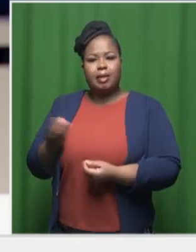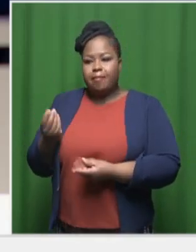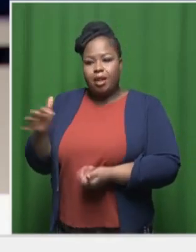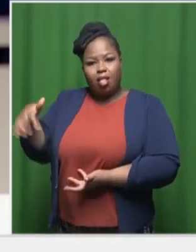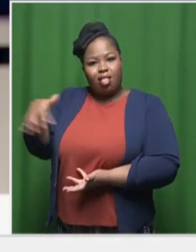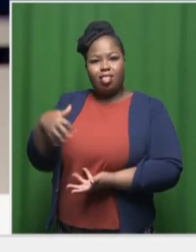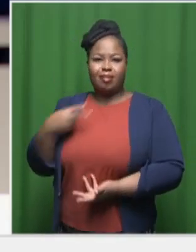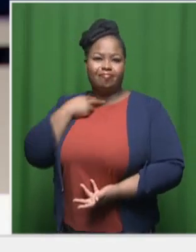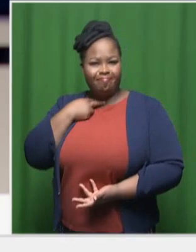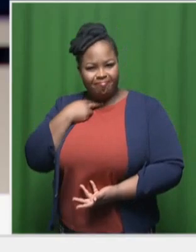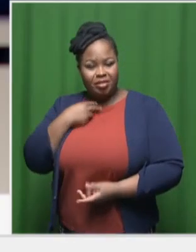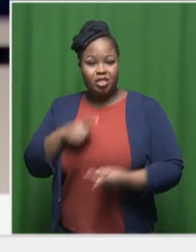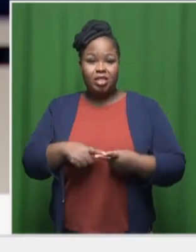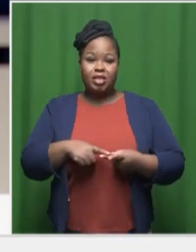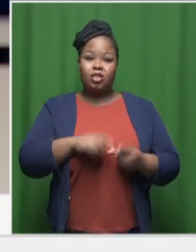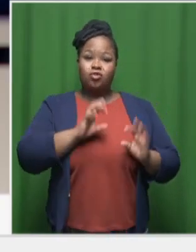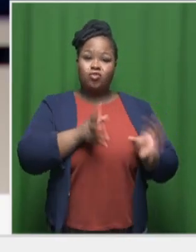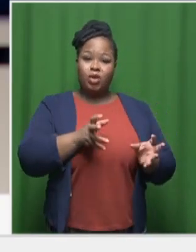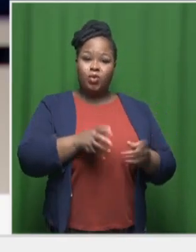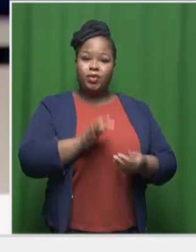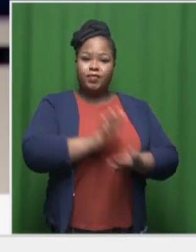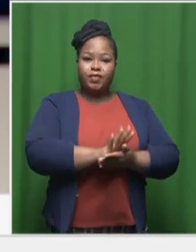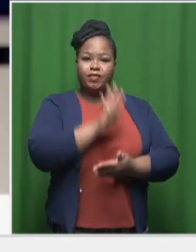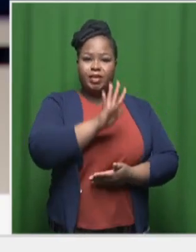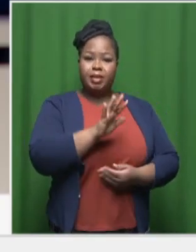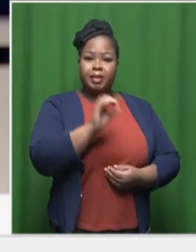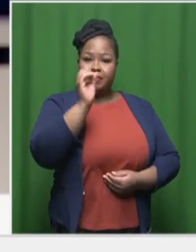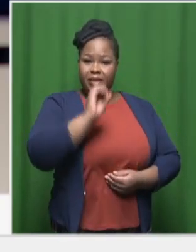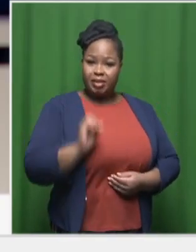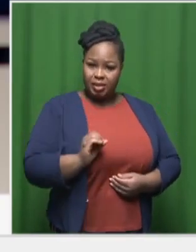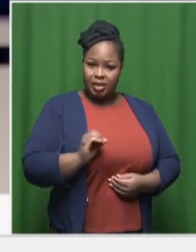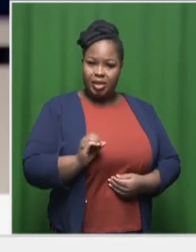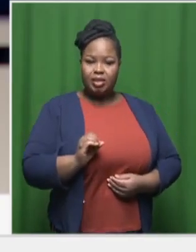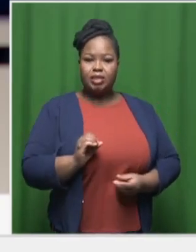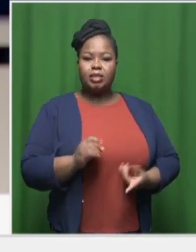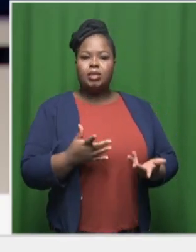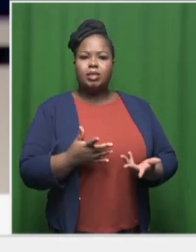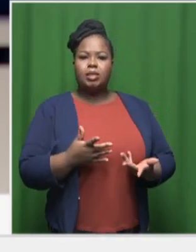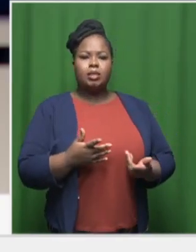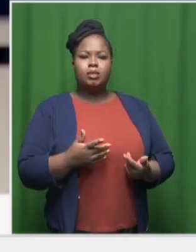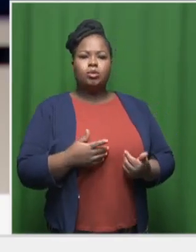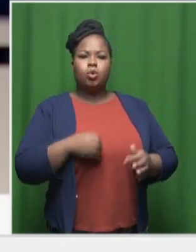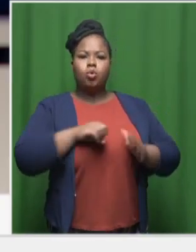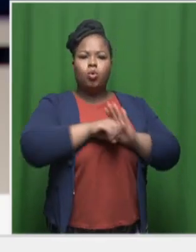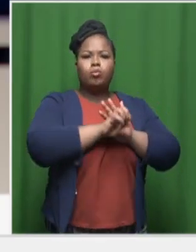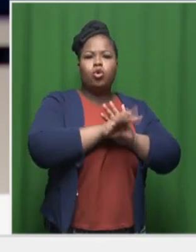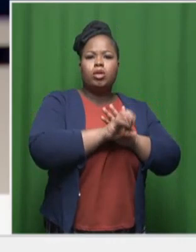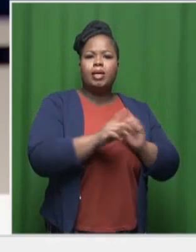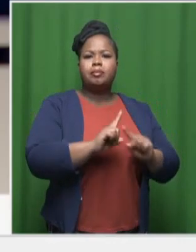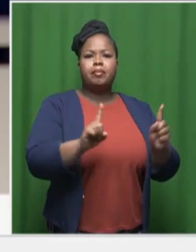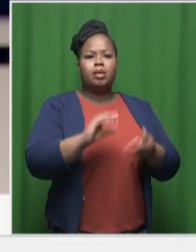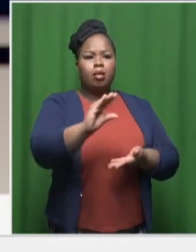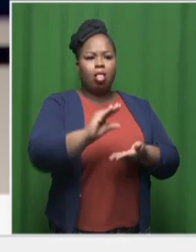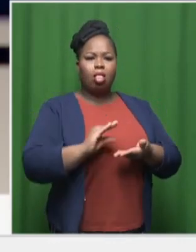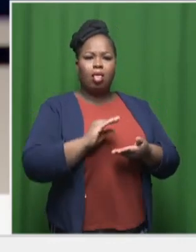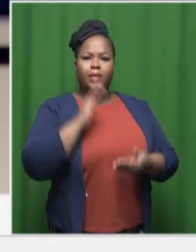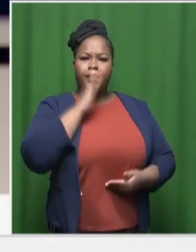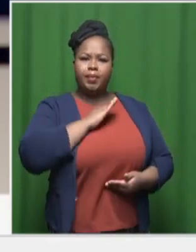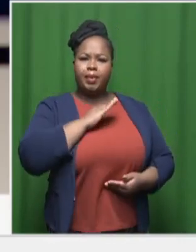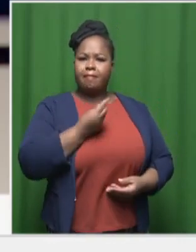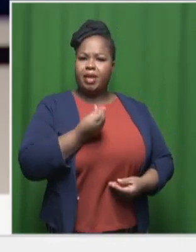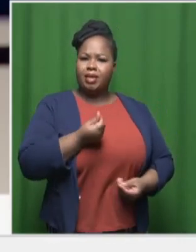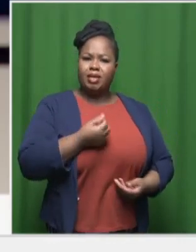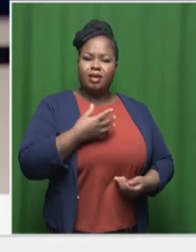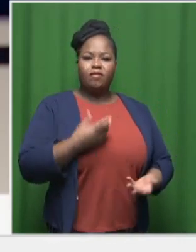15% of the radio inventory is geared towards the unfunded mandate. We get about 12 minutes in an